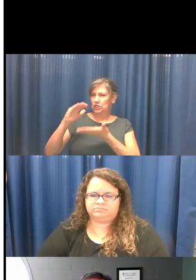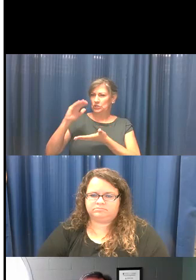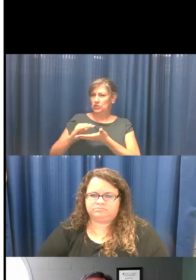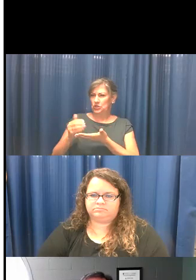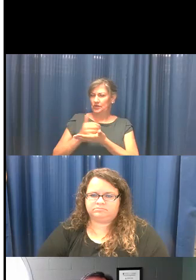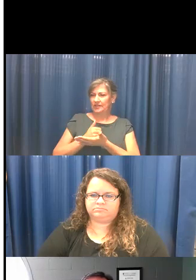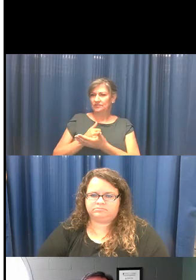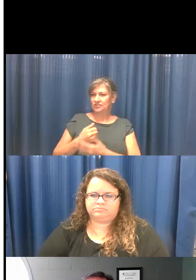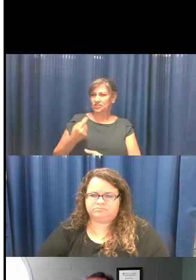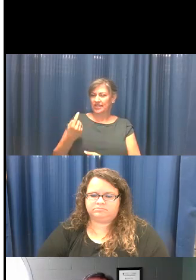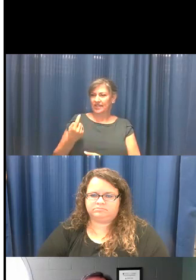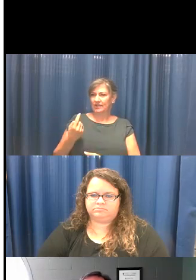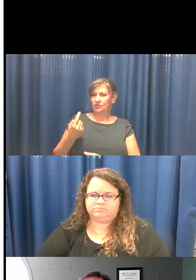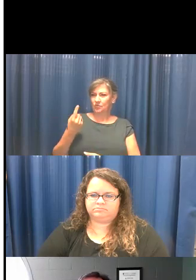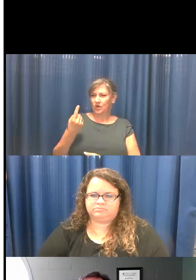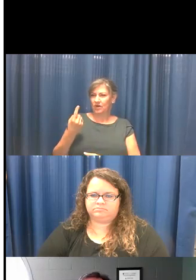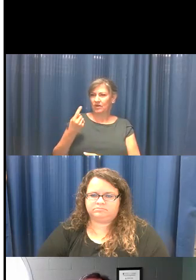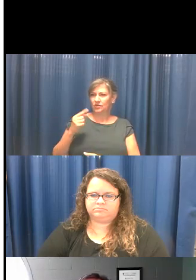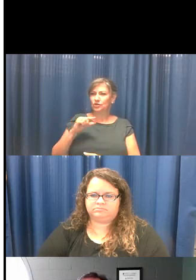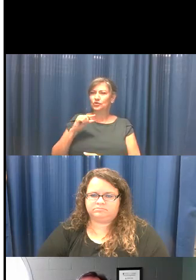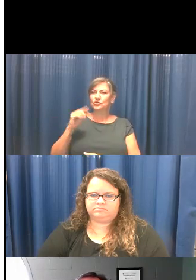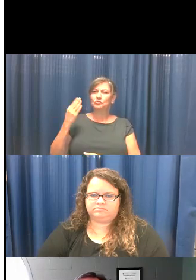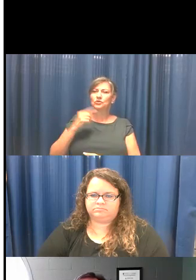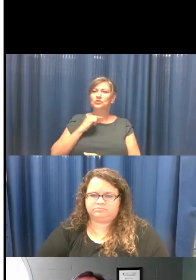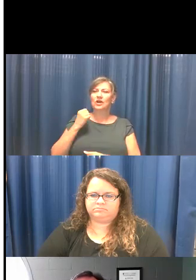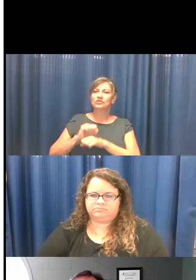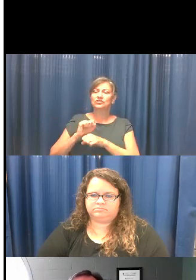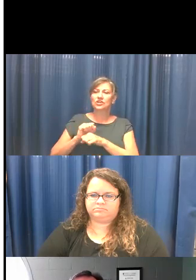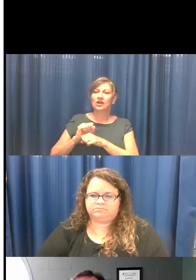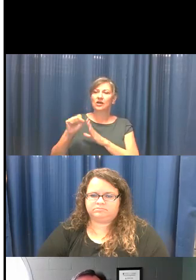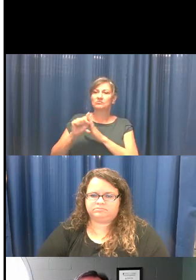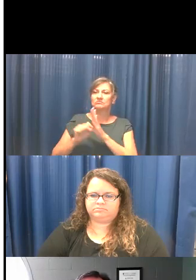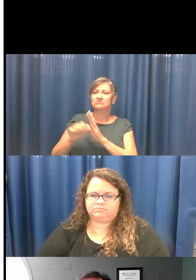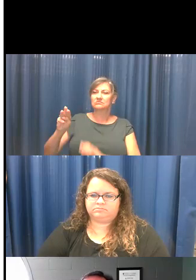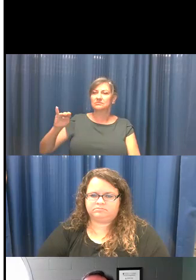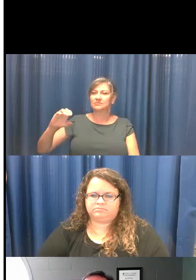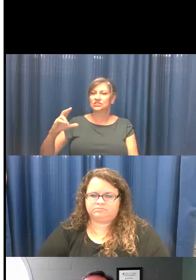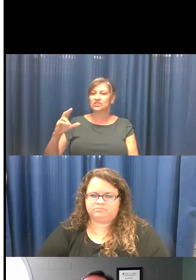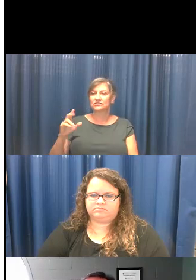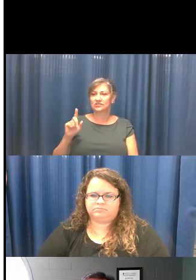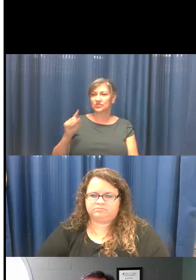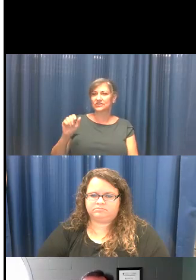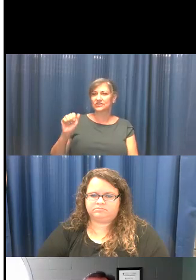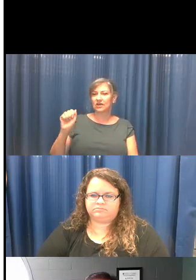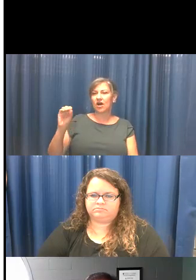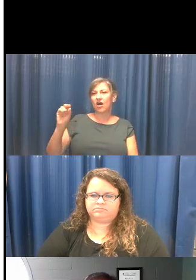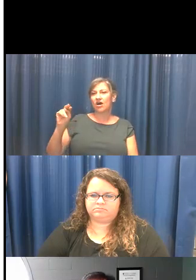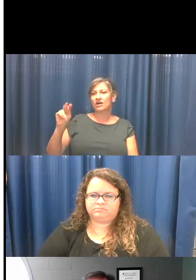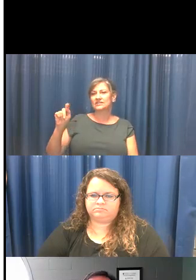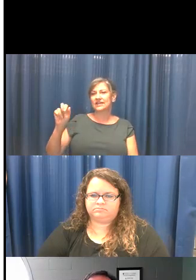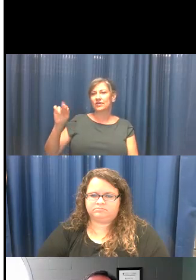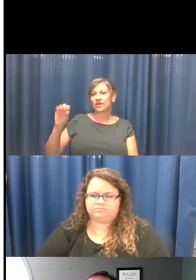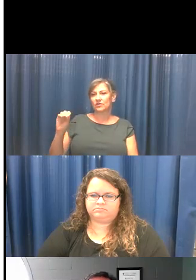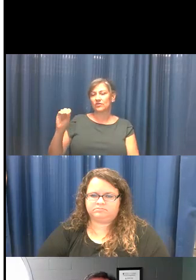parent working, blue collar job in Michigan, and she attended Ontario Community College. And she later